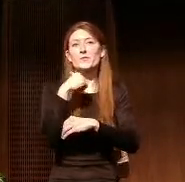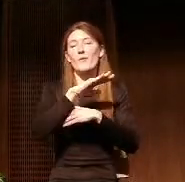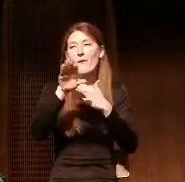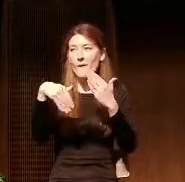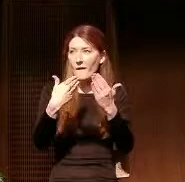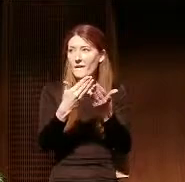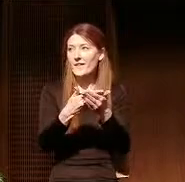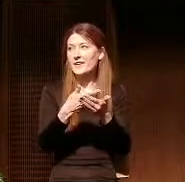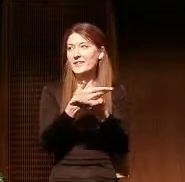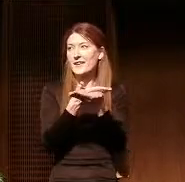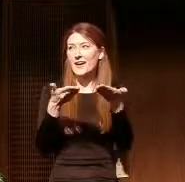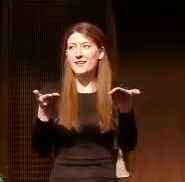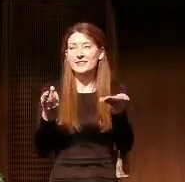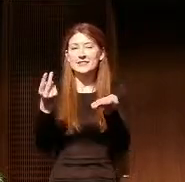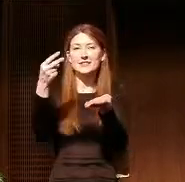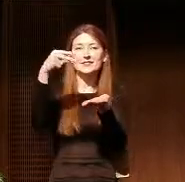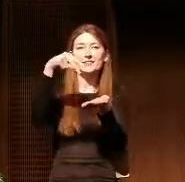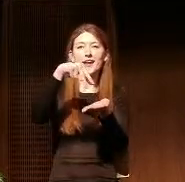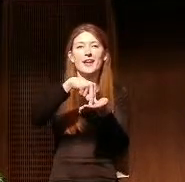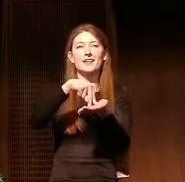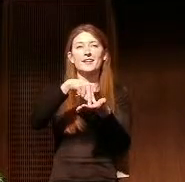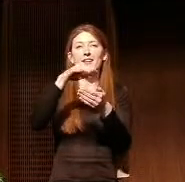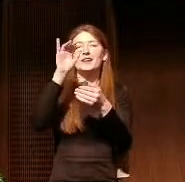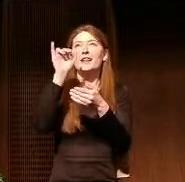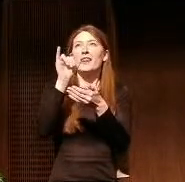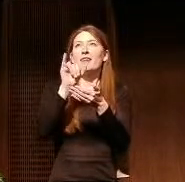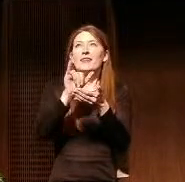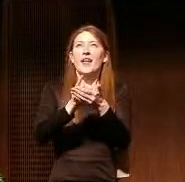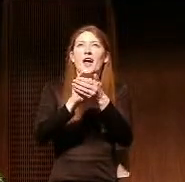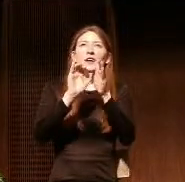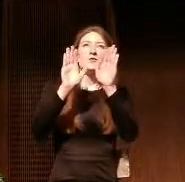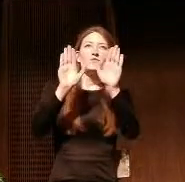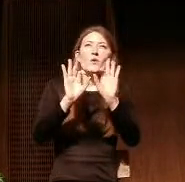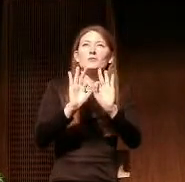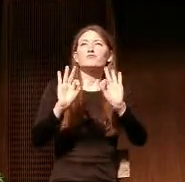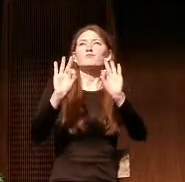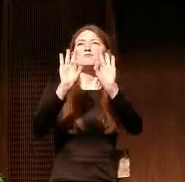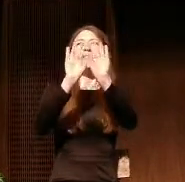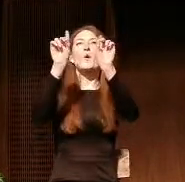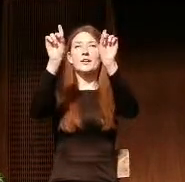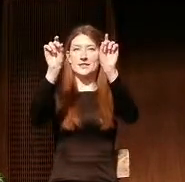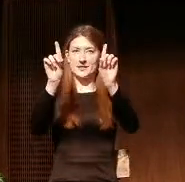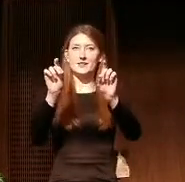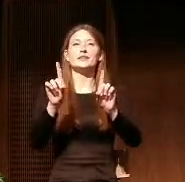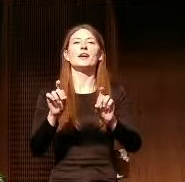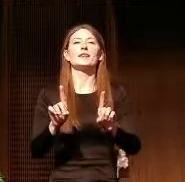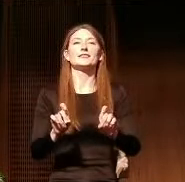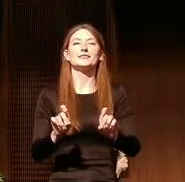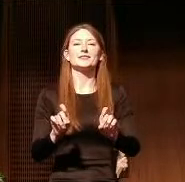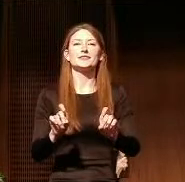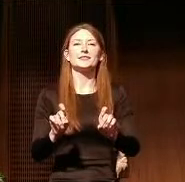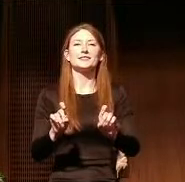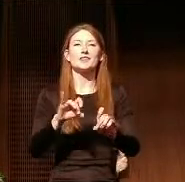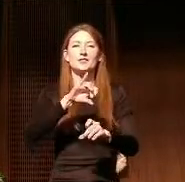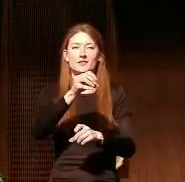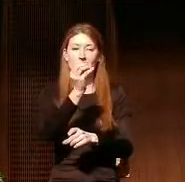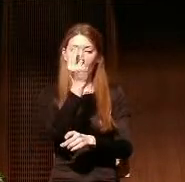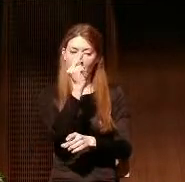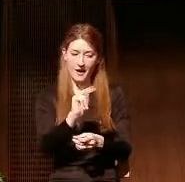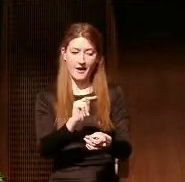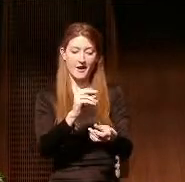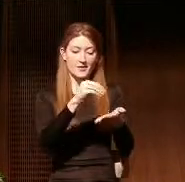stand in that great exam, won't we? Write it down, John, it must